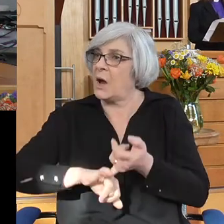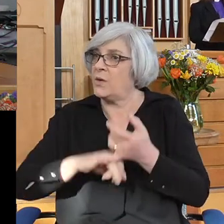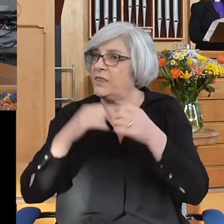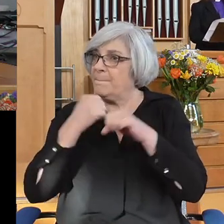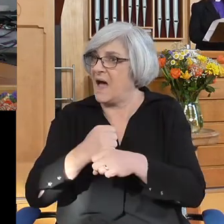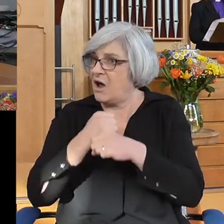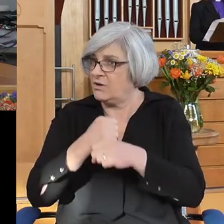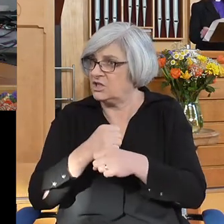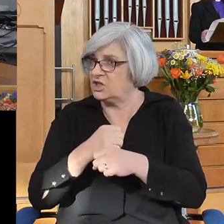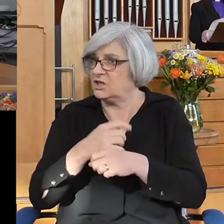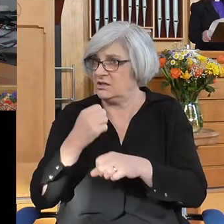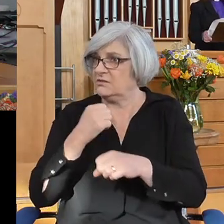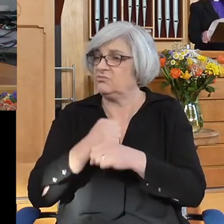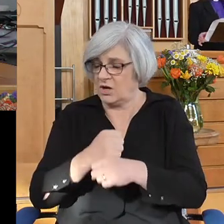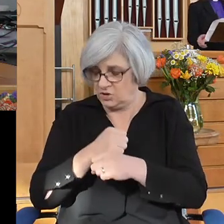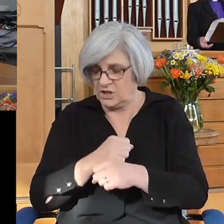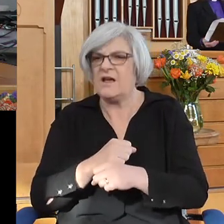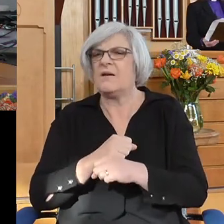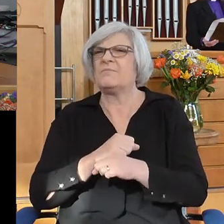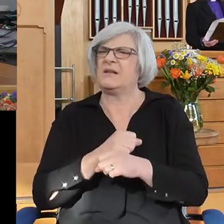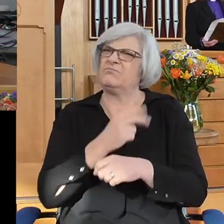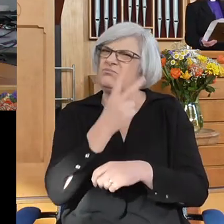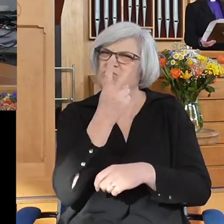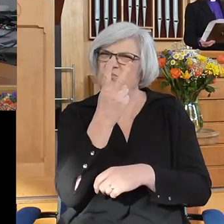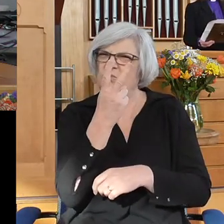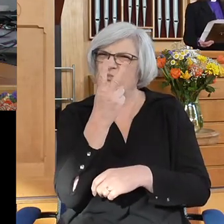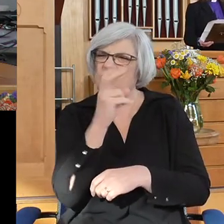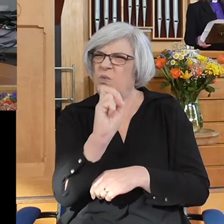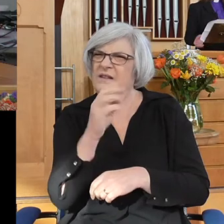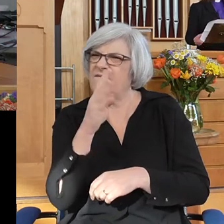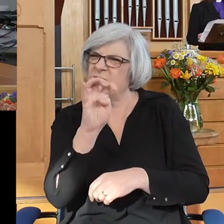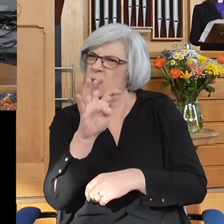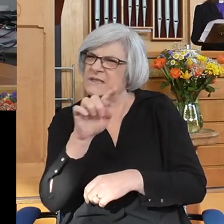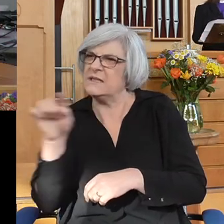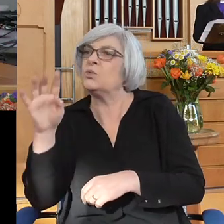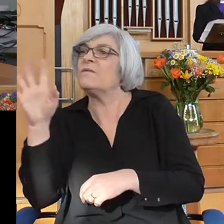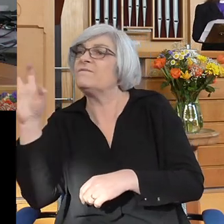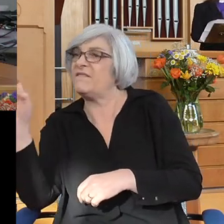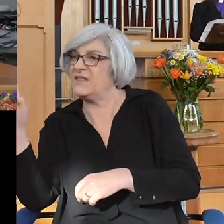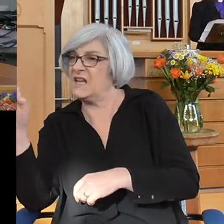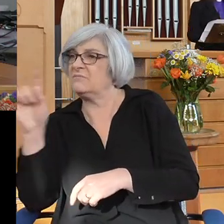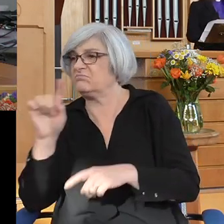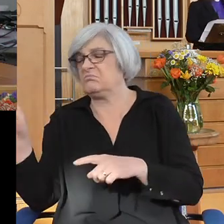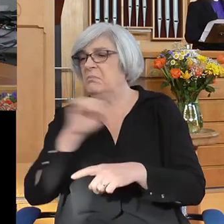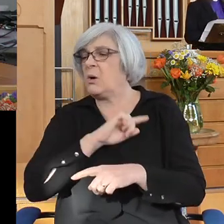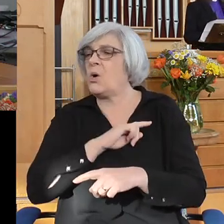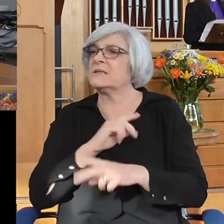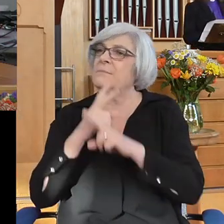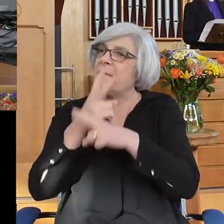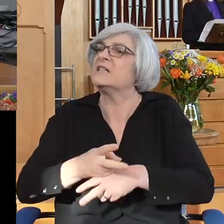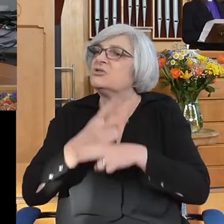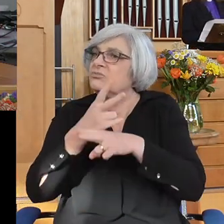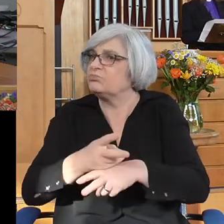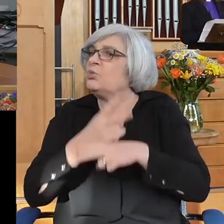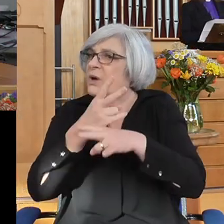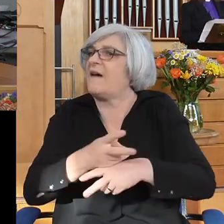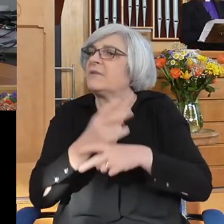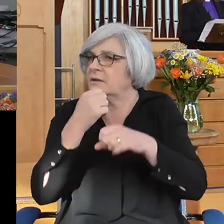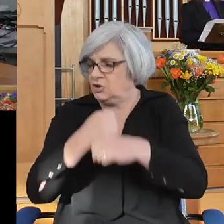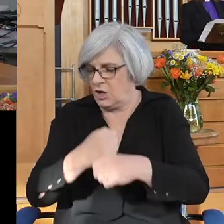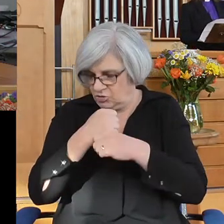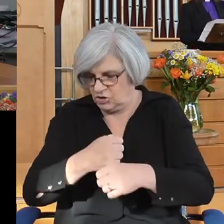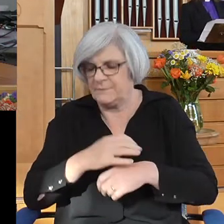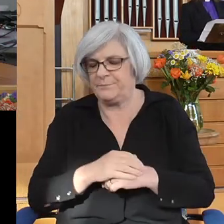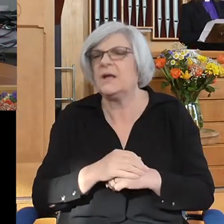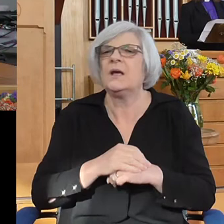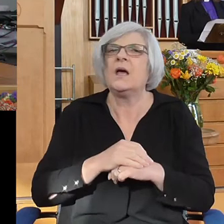between 2013 and 15 as their interim minister. So I'm still an interim minister, but at the moment I'm working